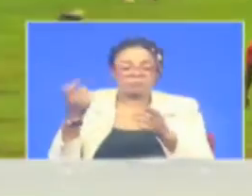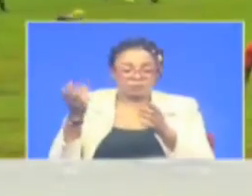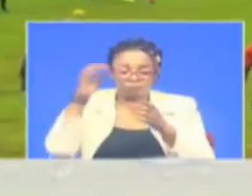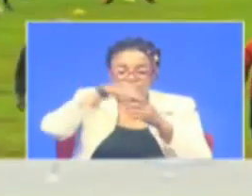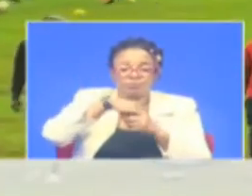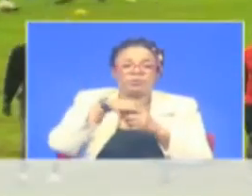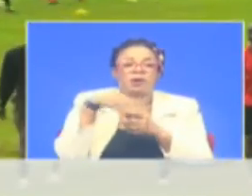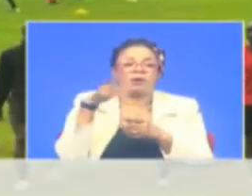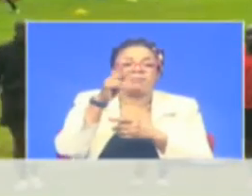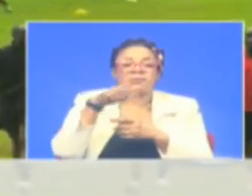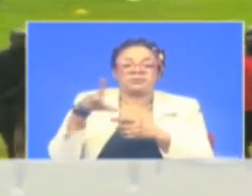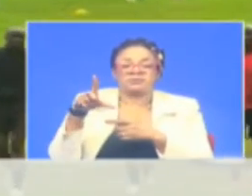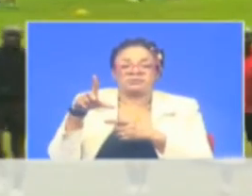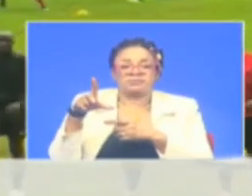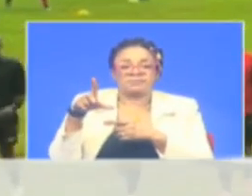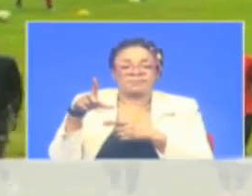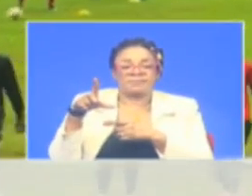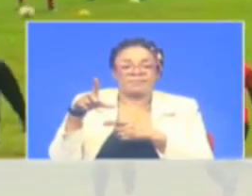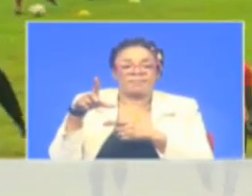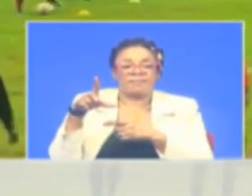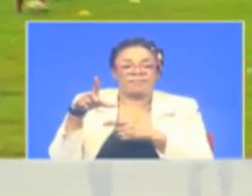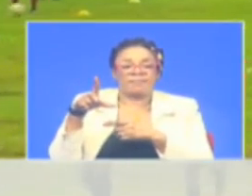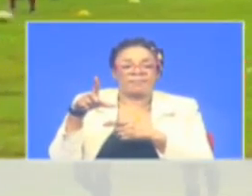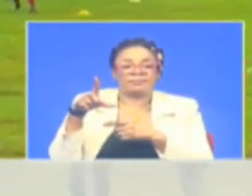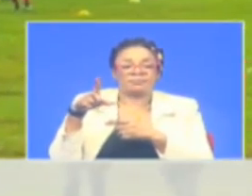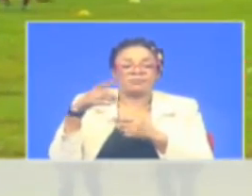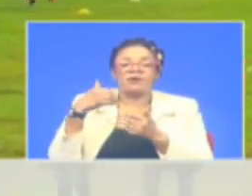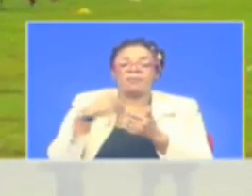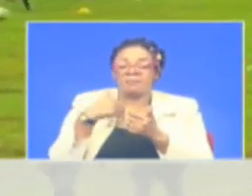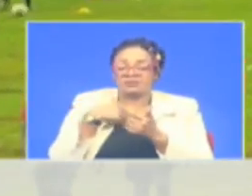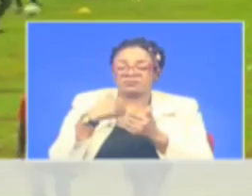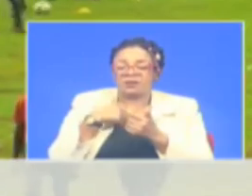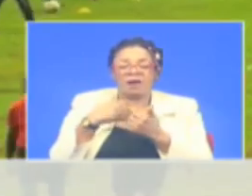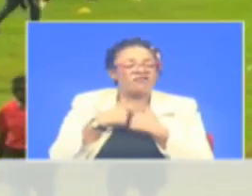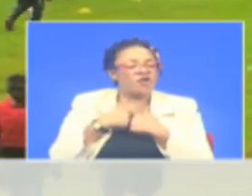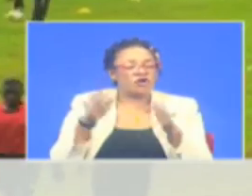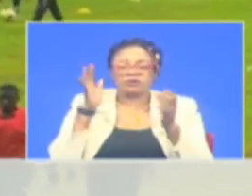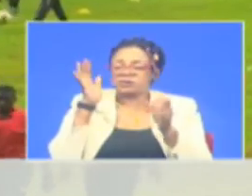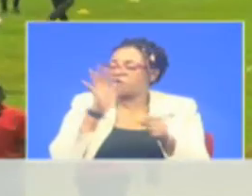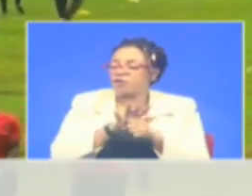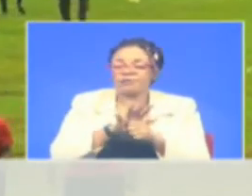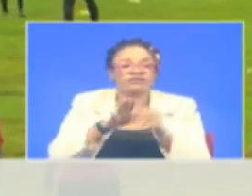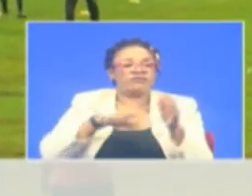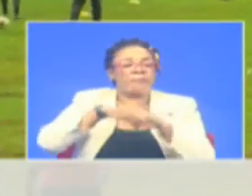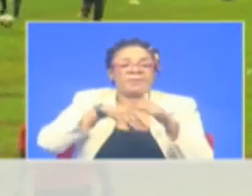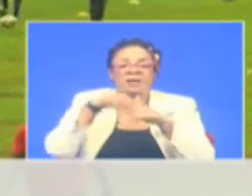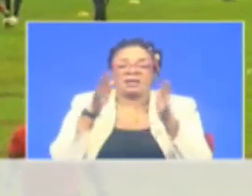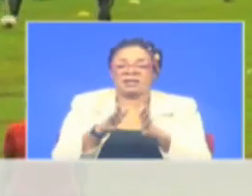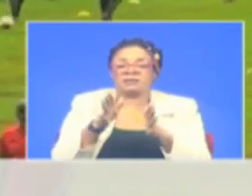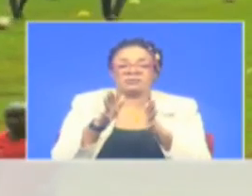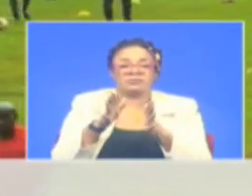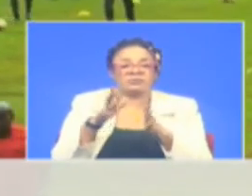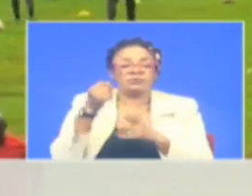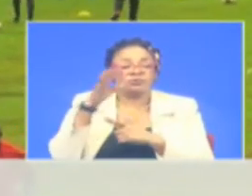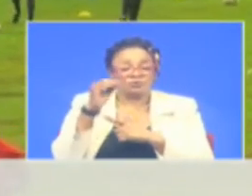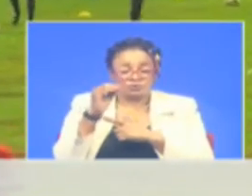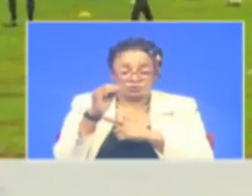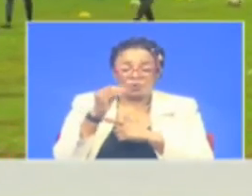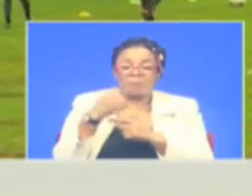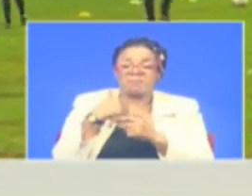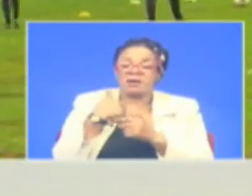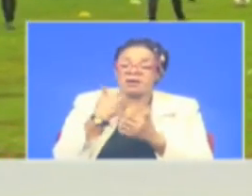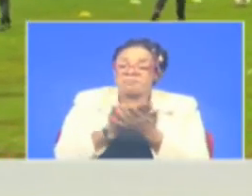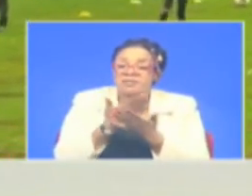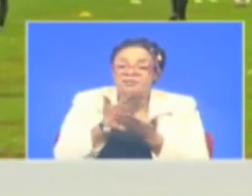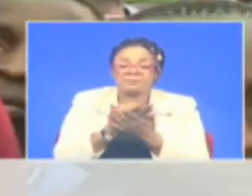Janga la corona wacha niseme limeaffect wachezaji wengi sana. Sana hata officials pia. Kwa hivyo ila ningeomba juu sasa hii